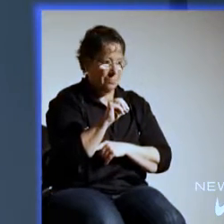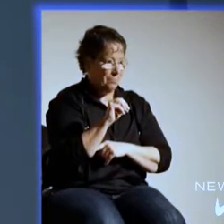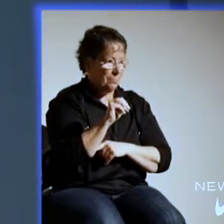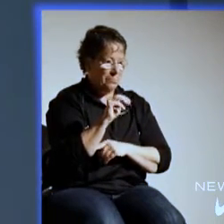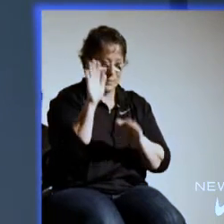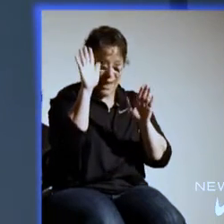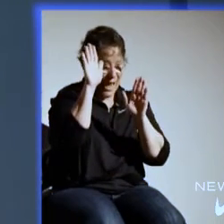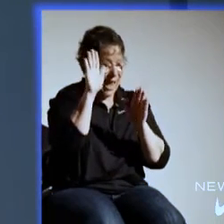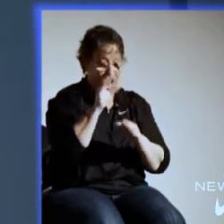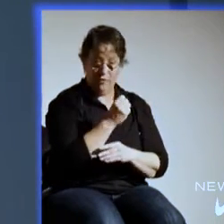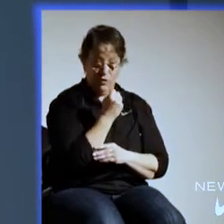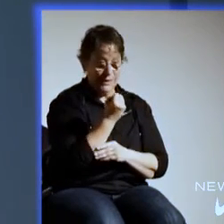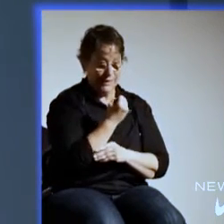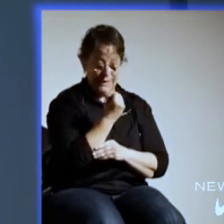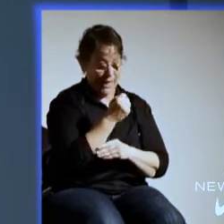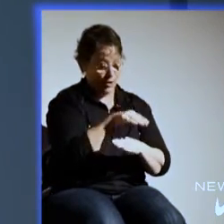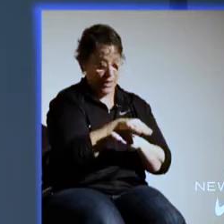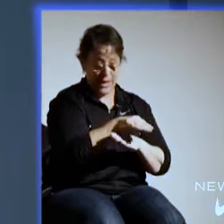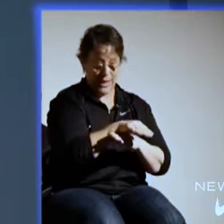Every Saturday night,